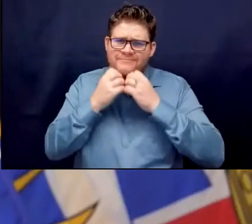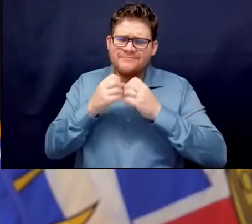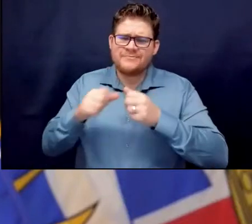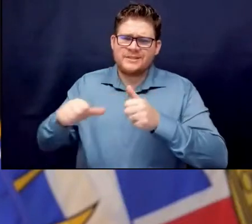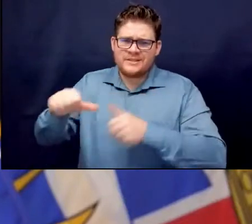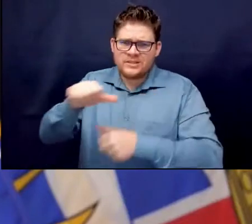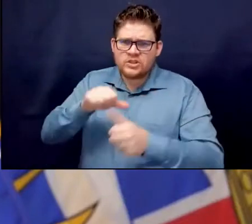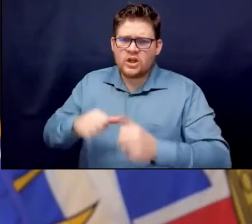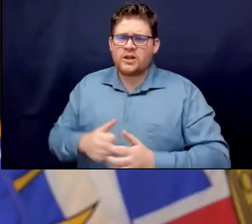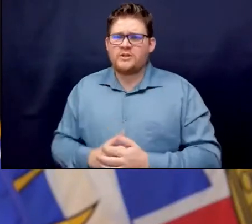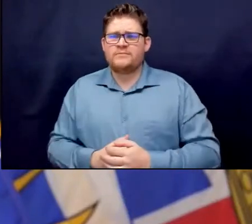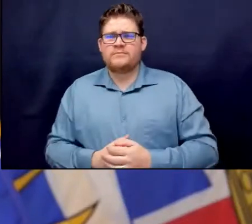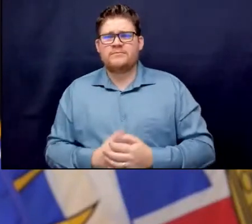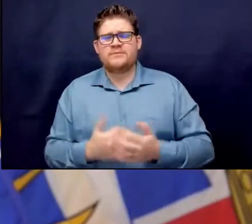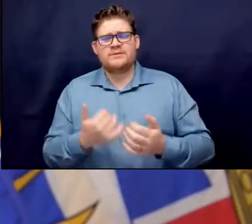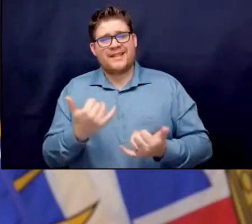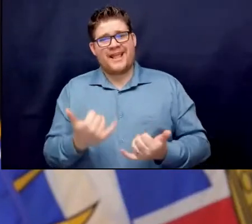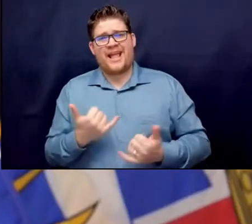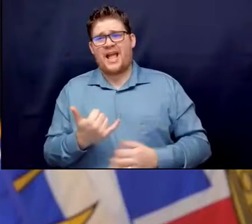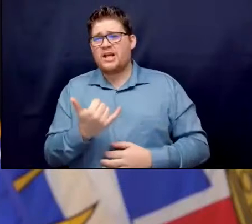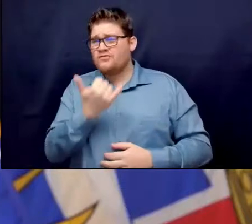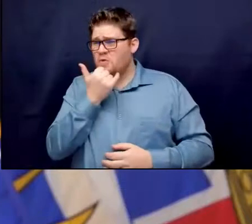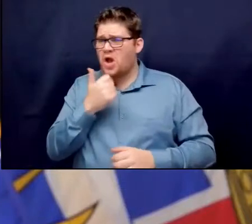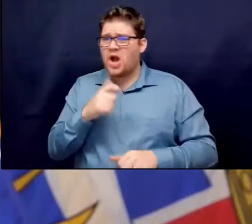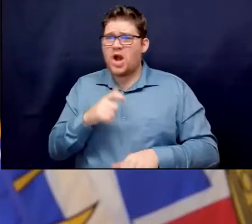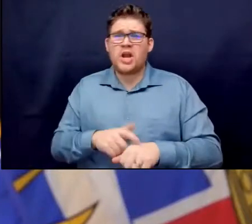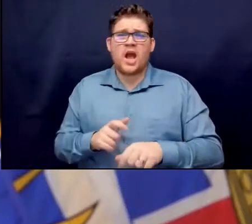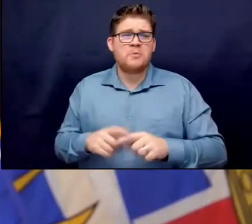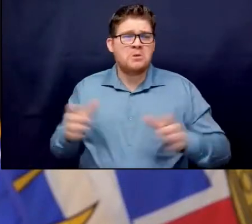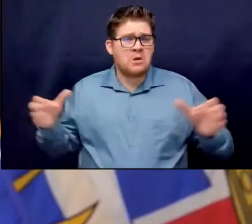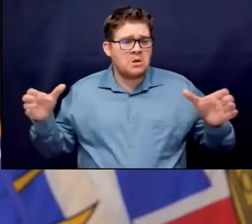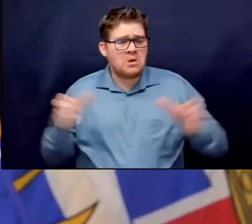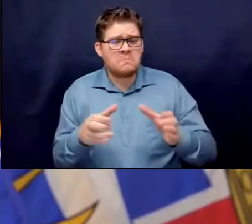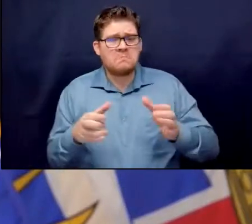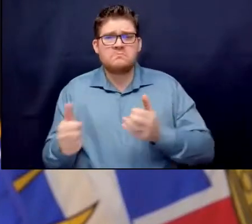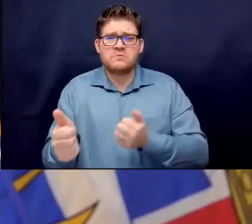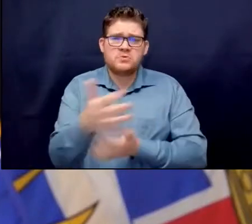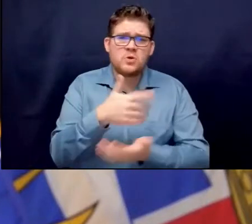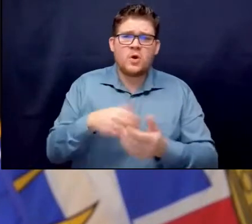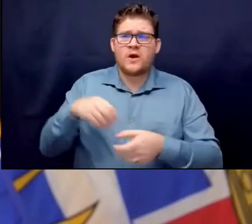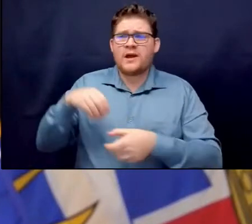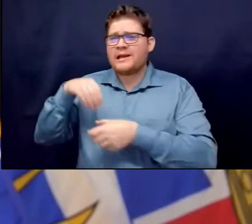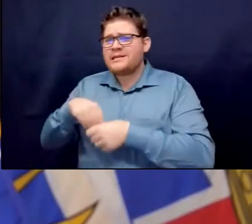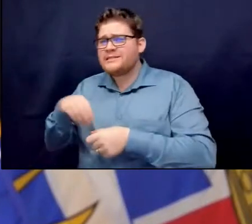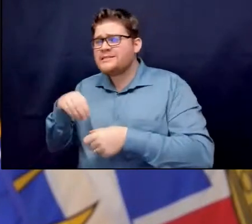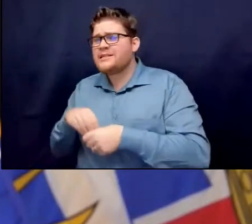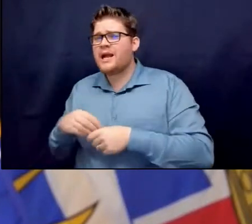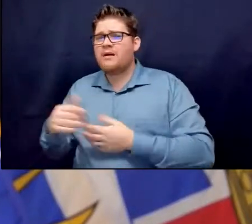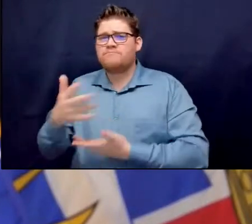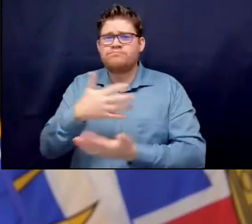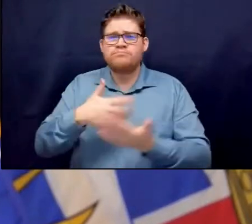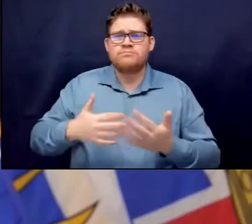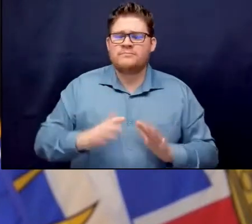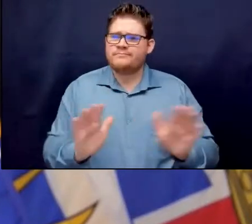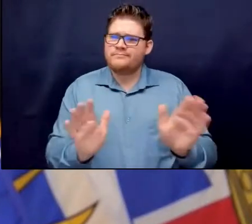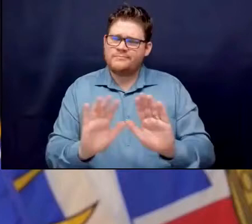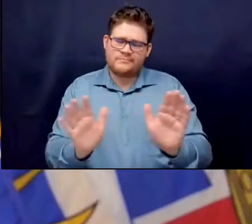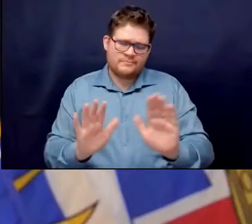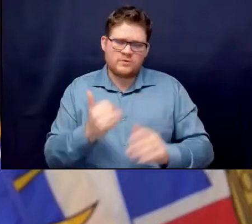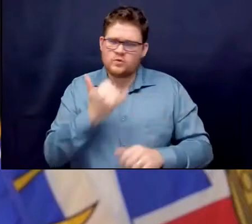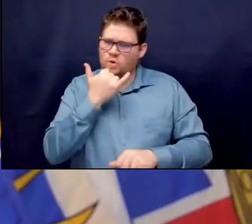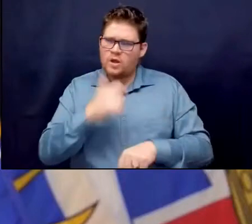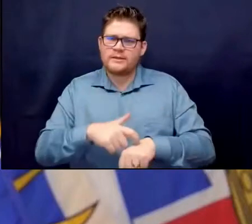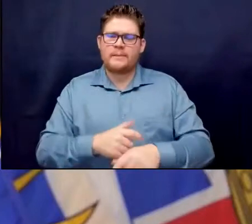into large indoor group settings. Give yourself another few weeks for us to get through this wave.